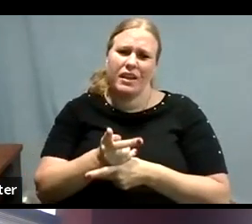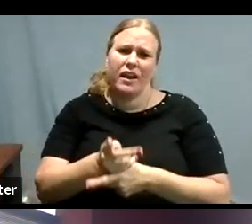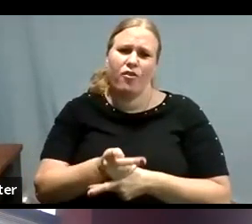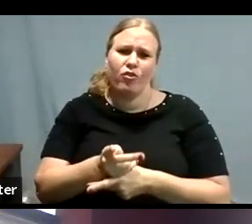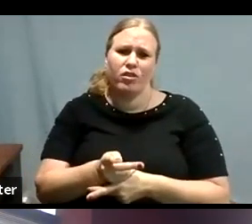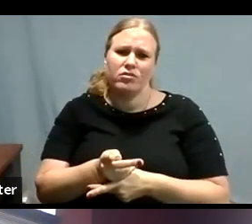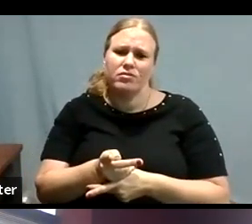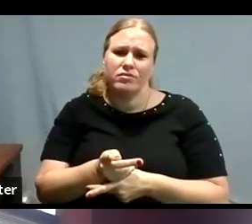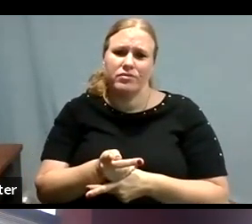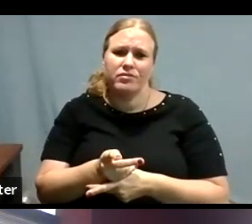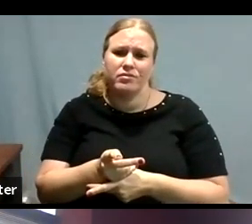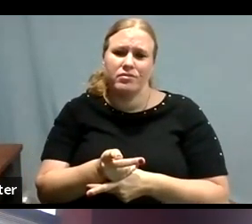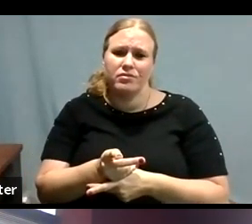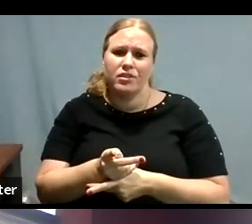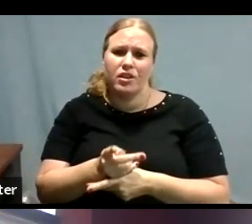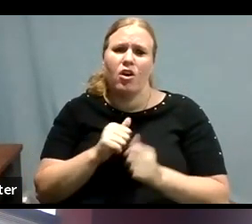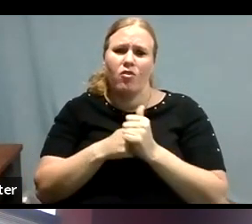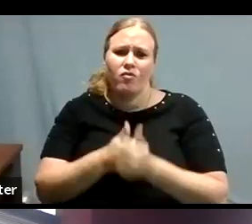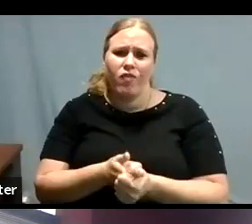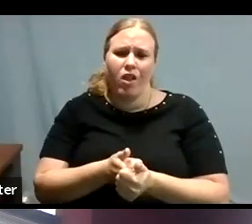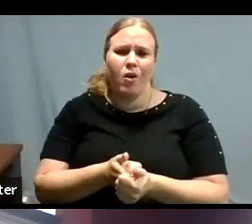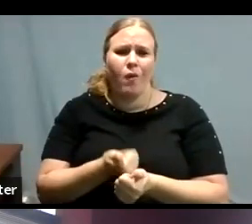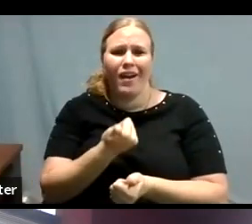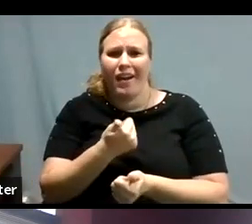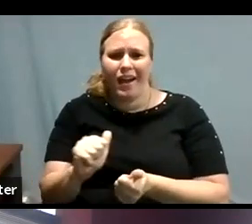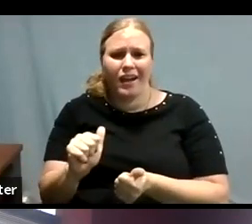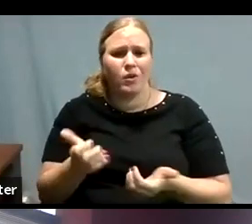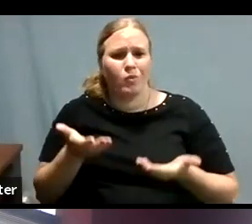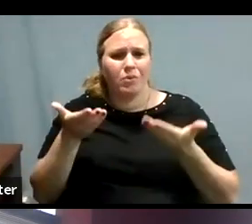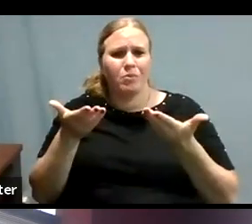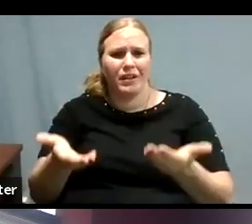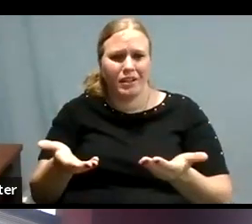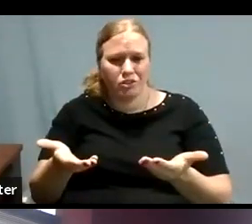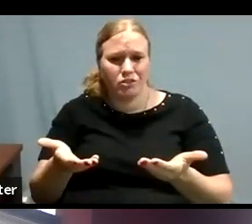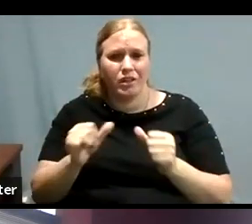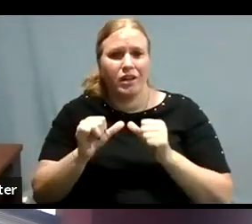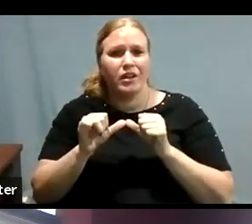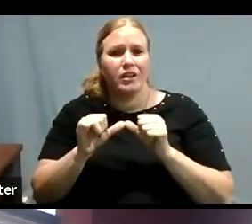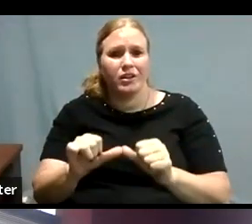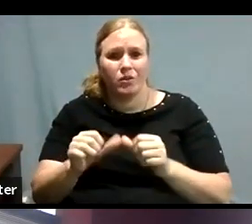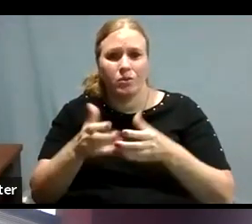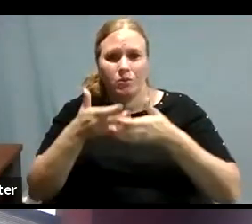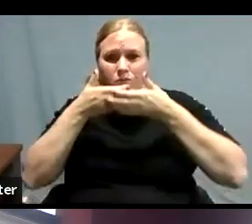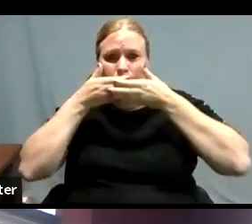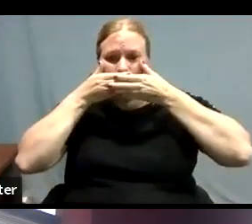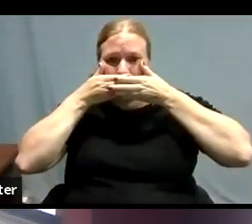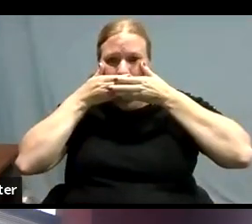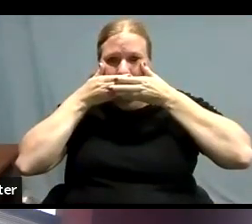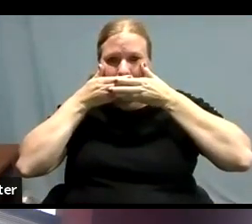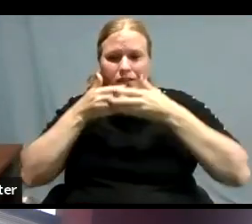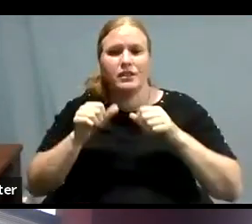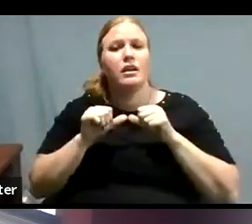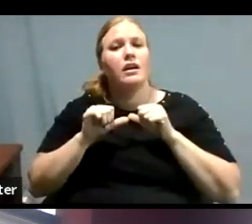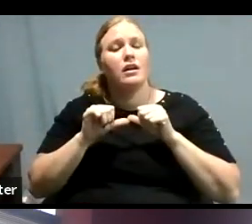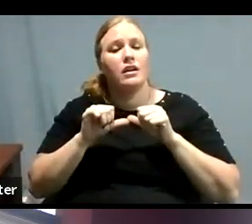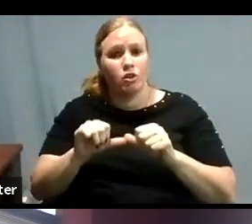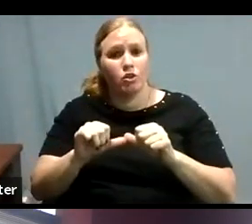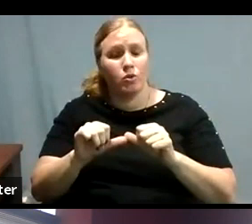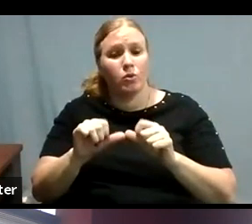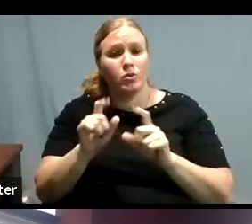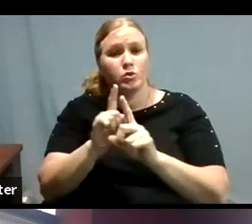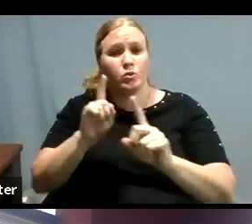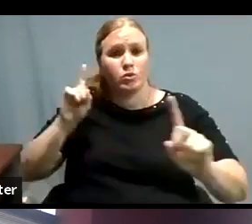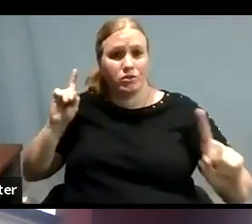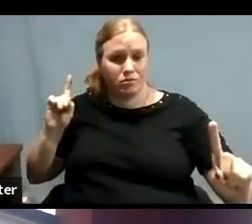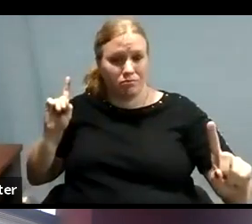that is being recommended to continue to wear masks, continue to practice social